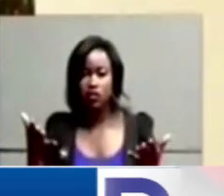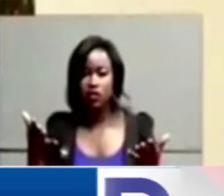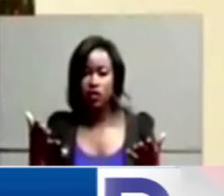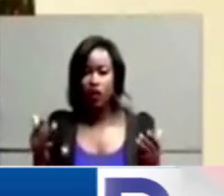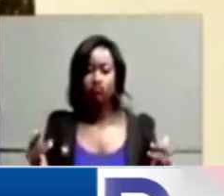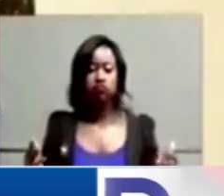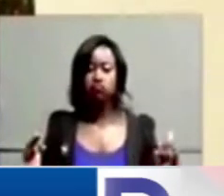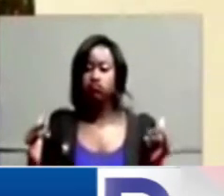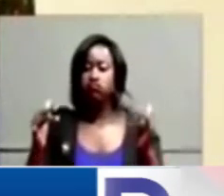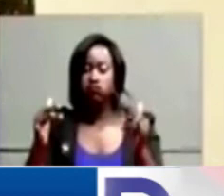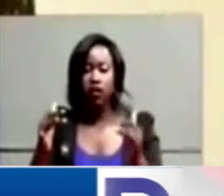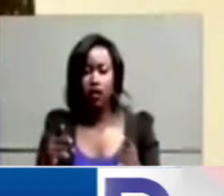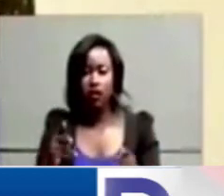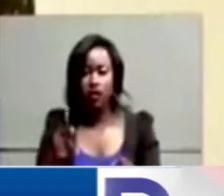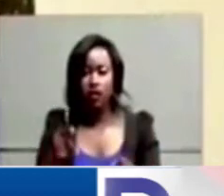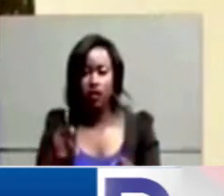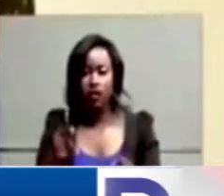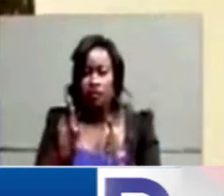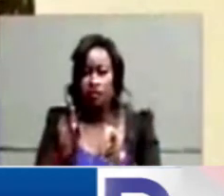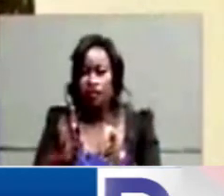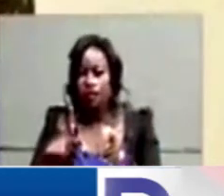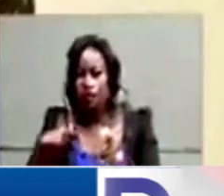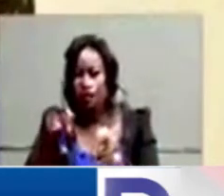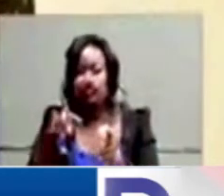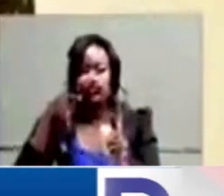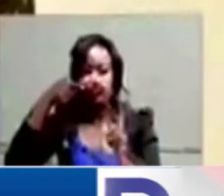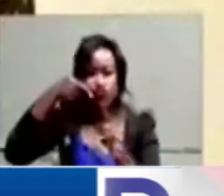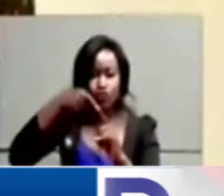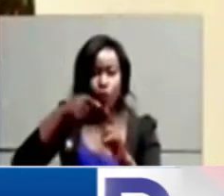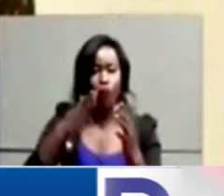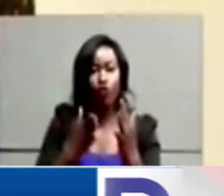We ban all movement